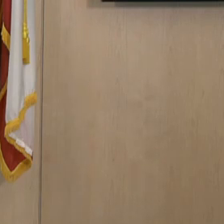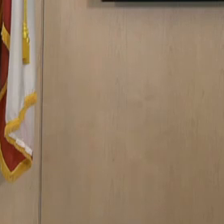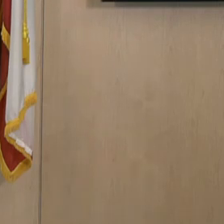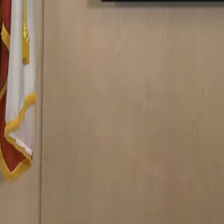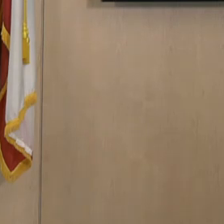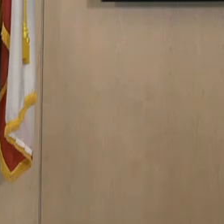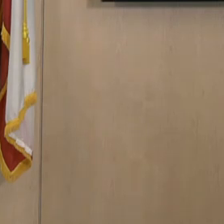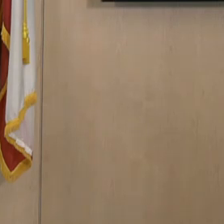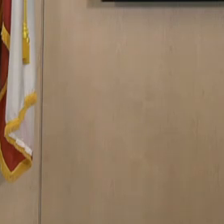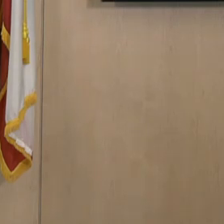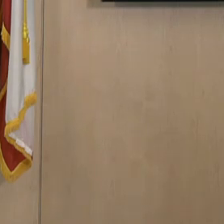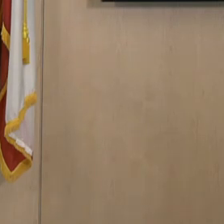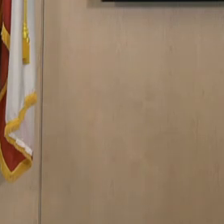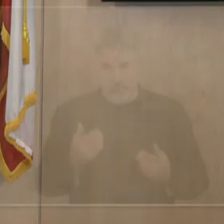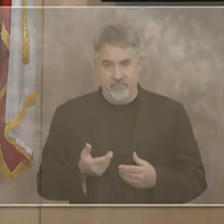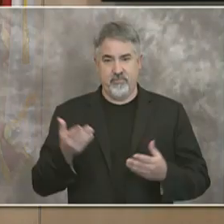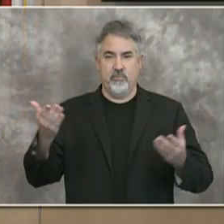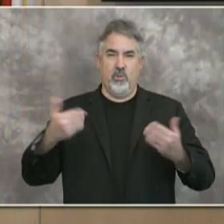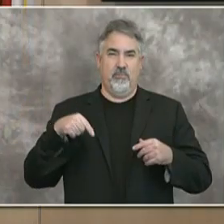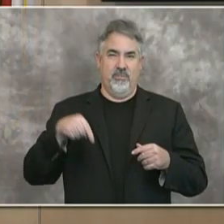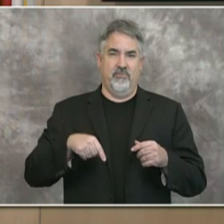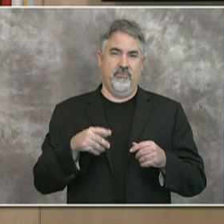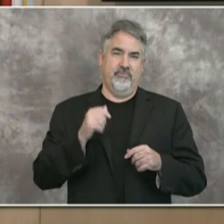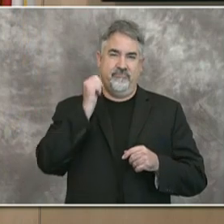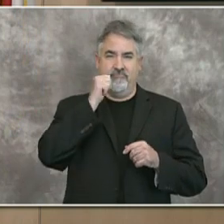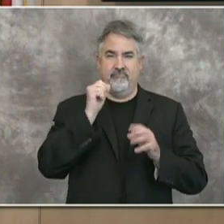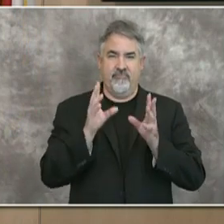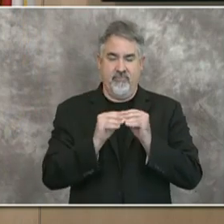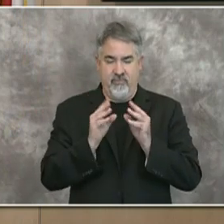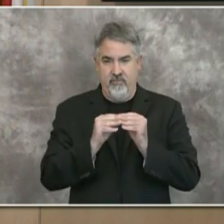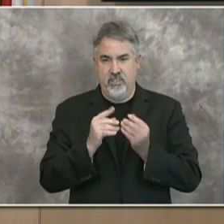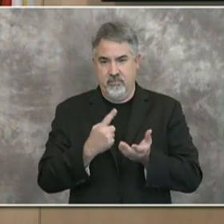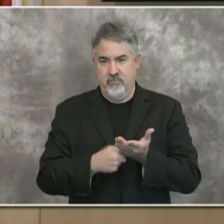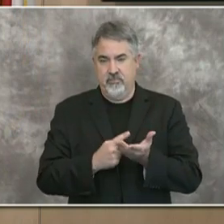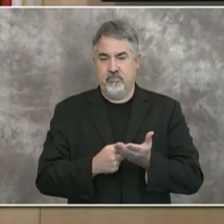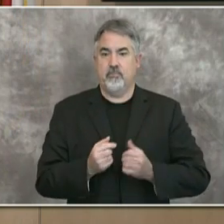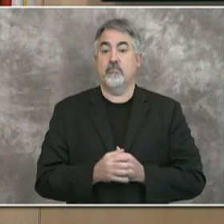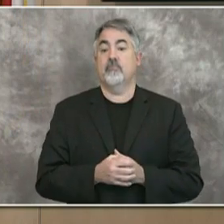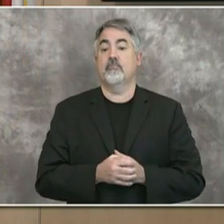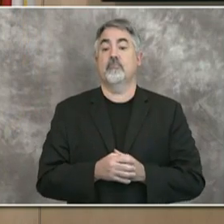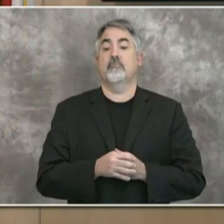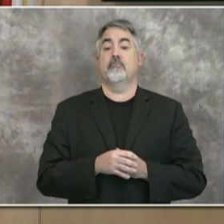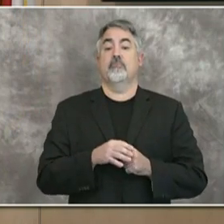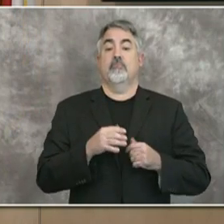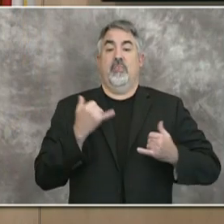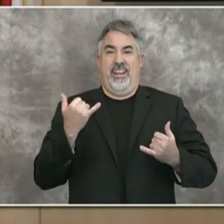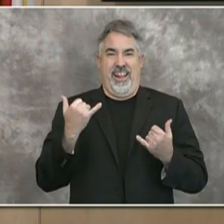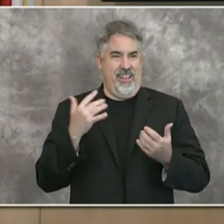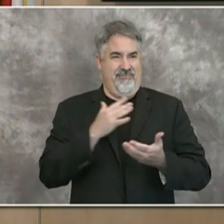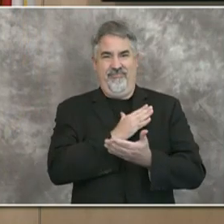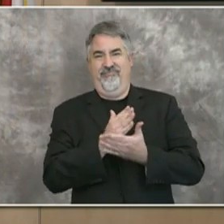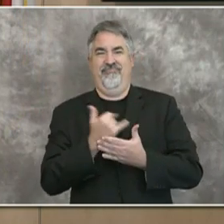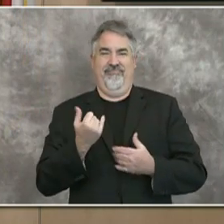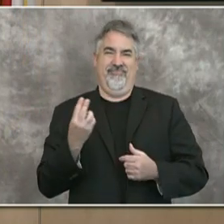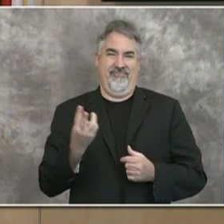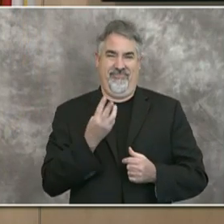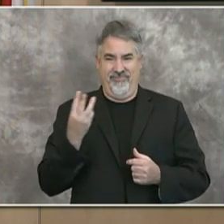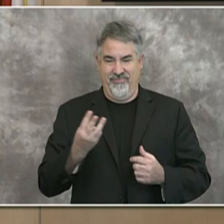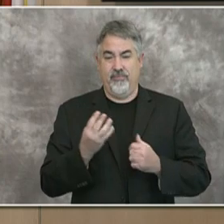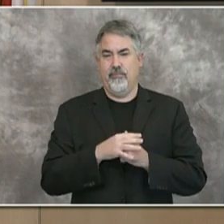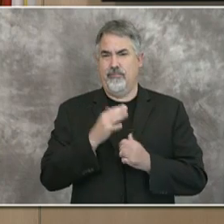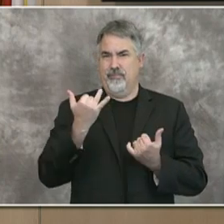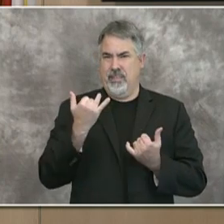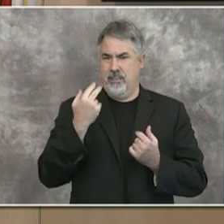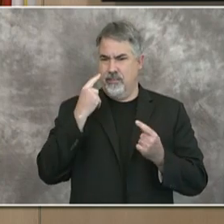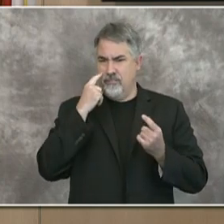Good afternoon and welcome to our daily media briefing. We've reached the midpoint of the week and we're going to be seeing a lot happening in the next